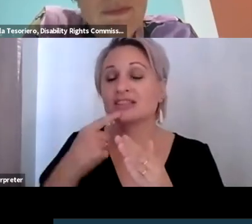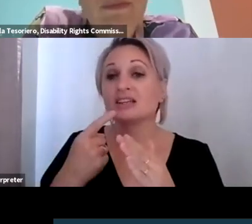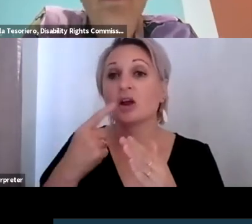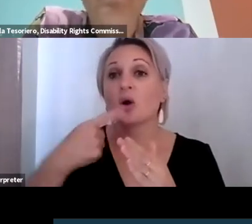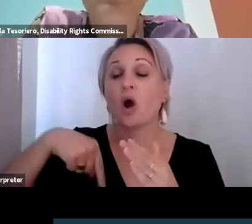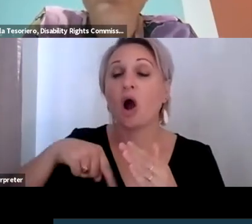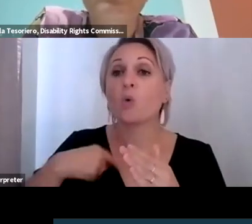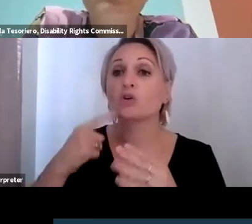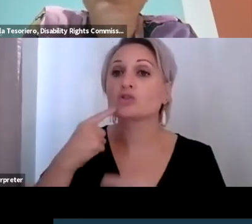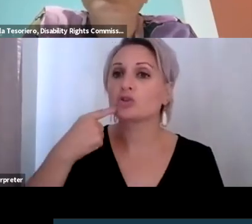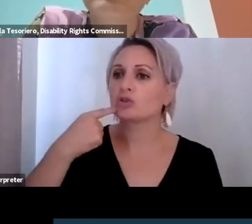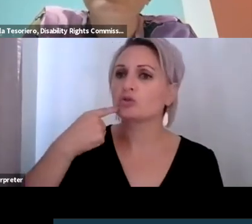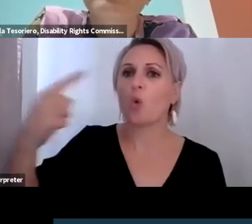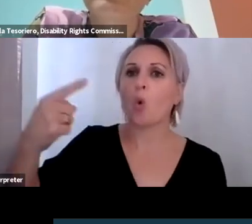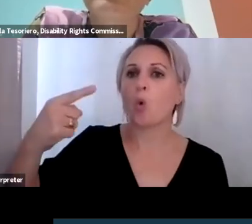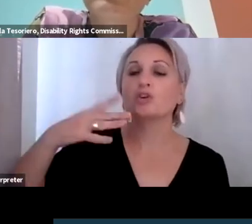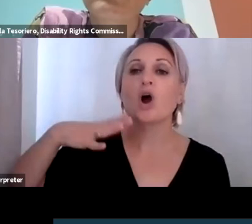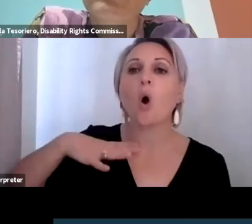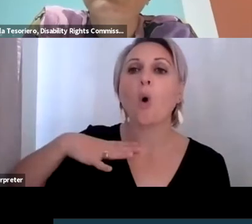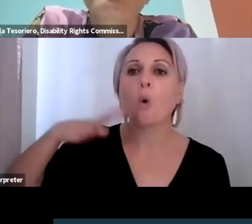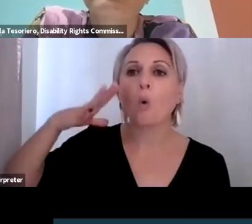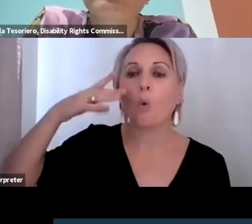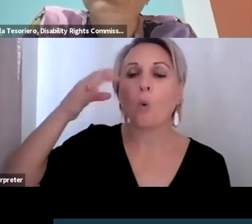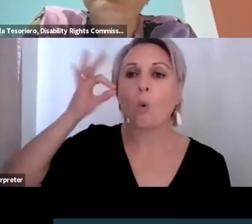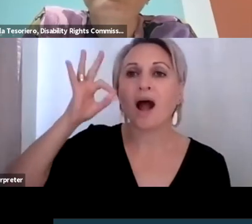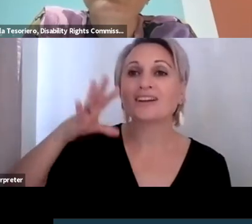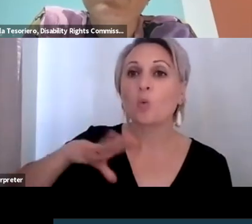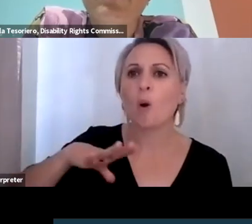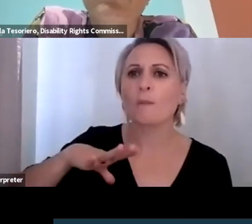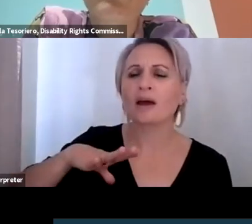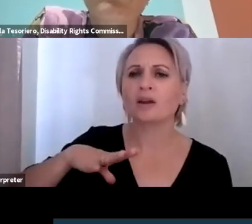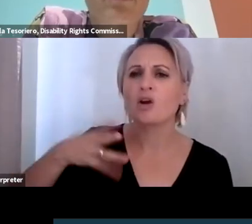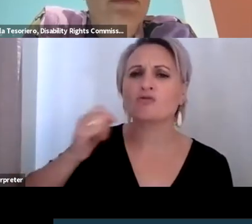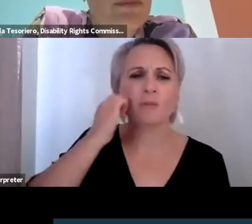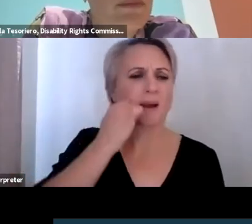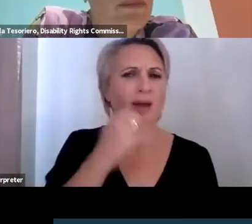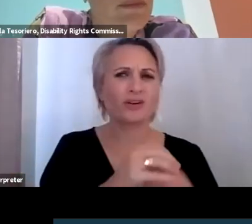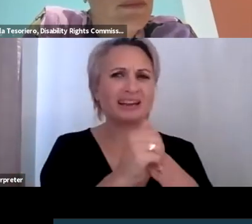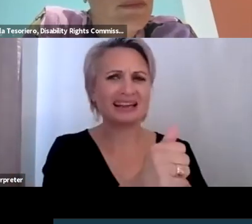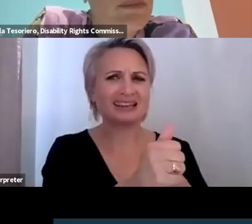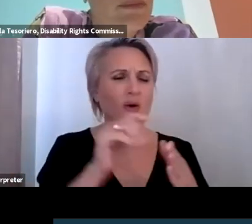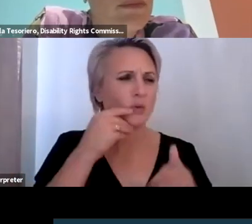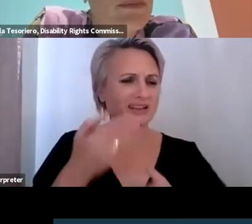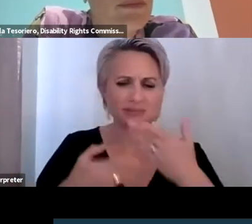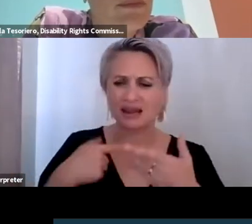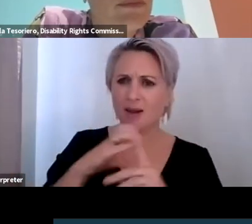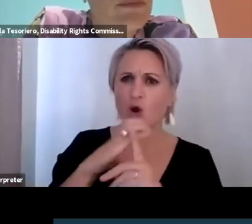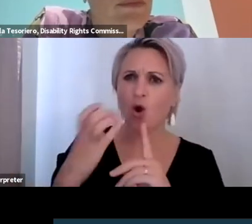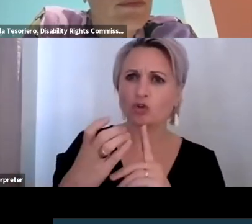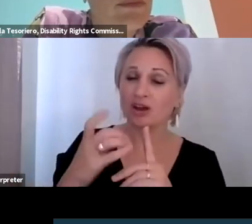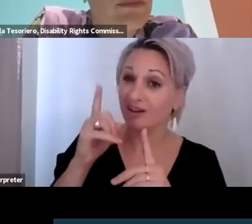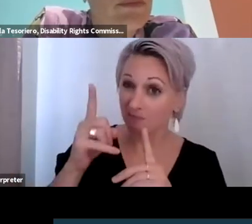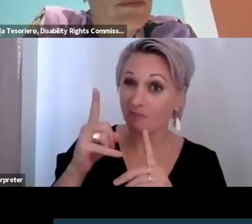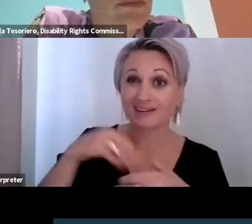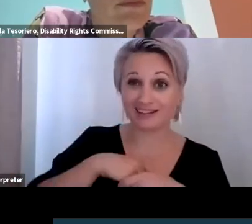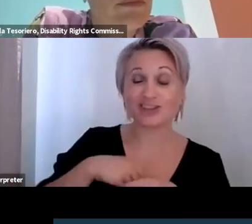Māori leader who was explaining to me the importance of culture. Although I do have Māori blood, and yes, I look white, it